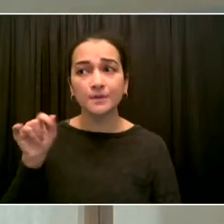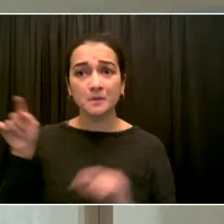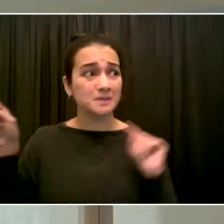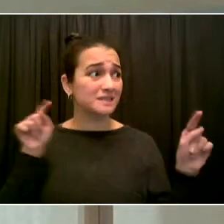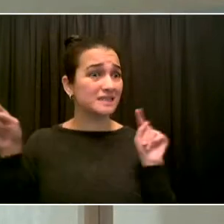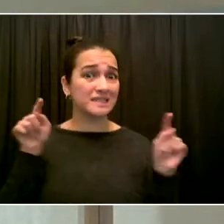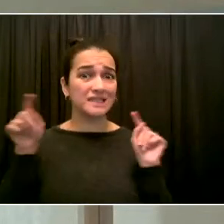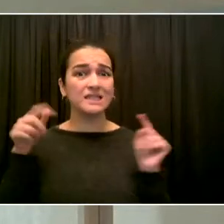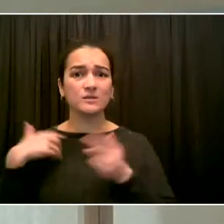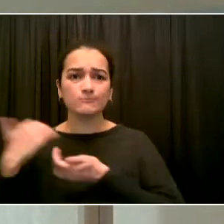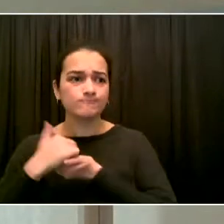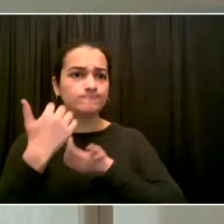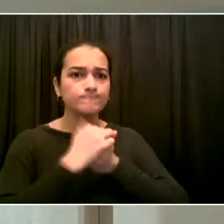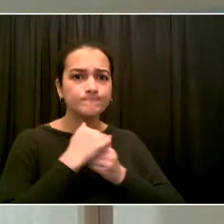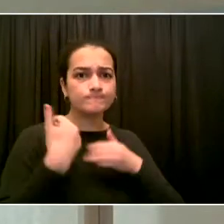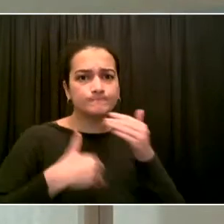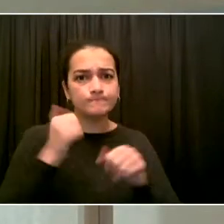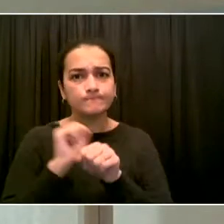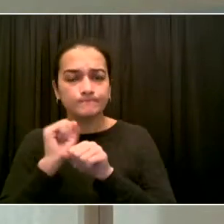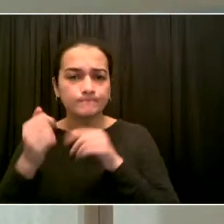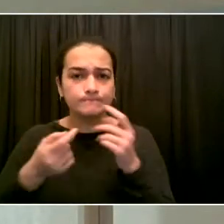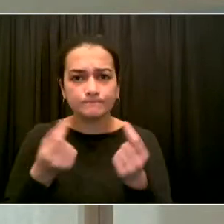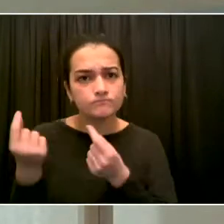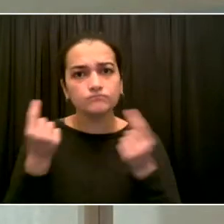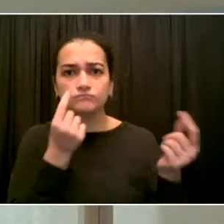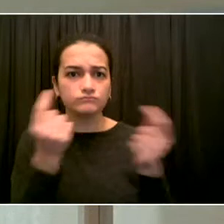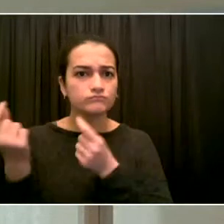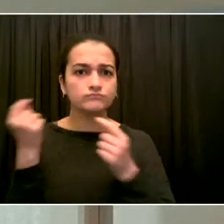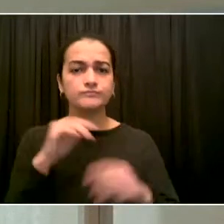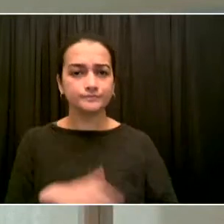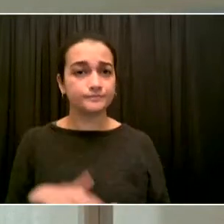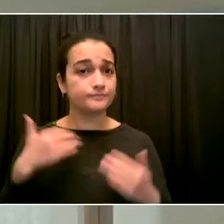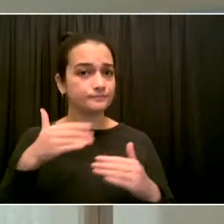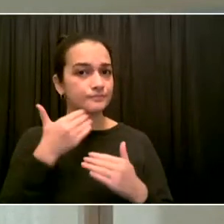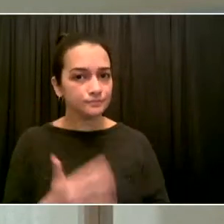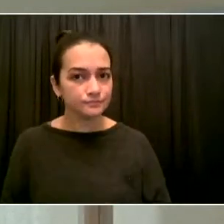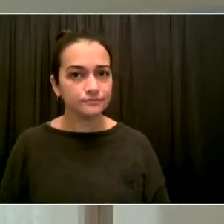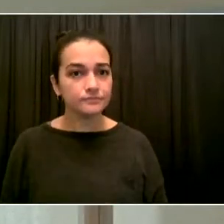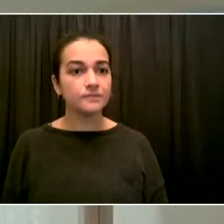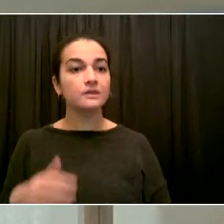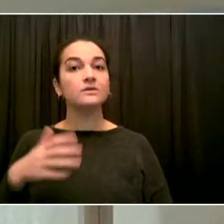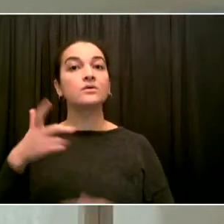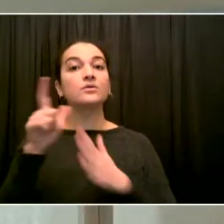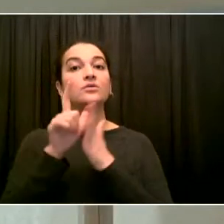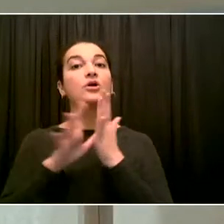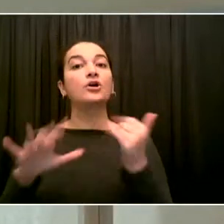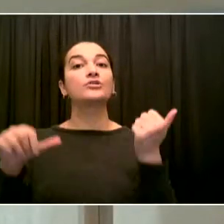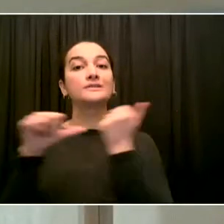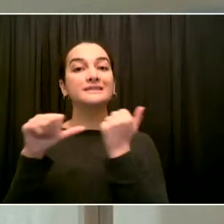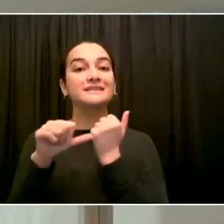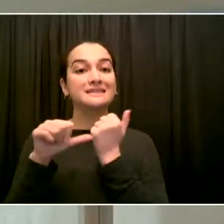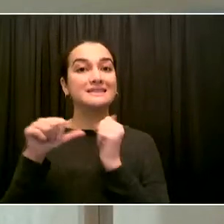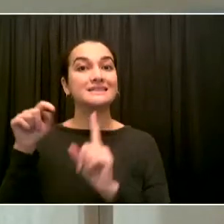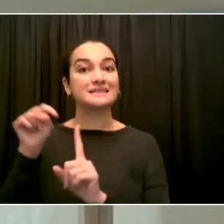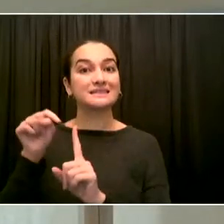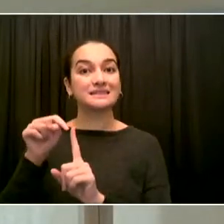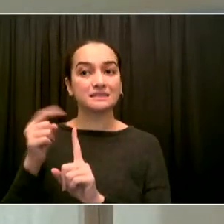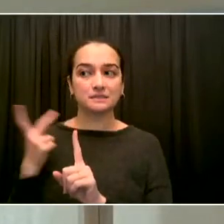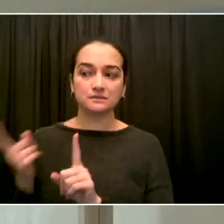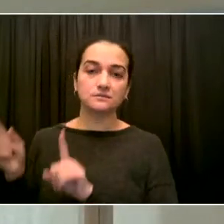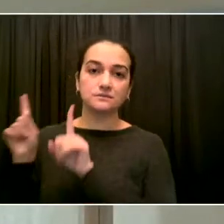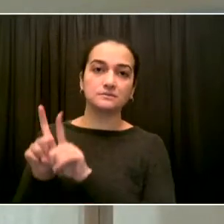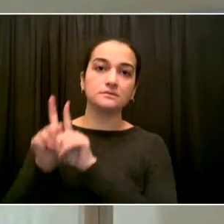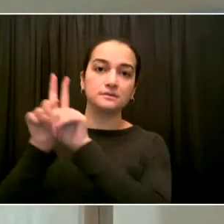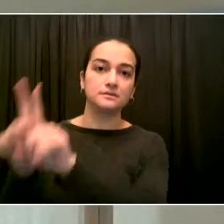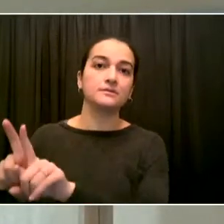courtroom, and everybody was represented who was a landlord, and we were representing very few people. And when you say 1